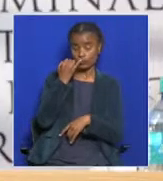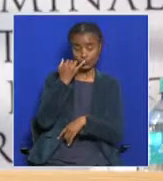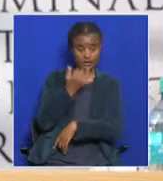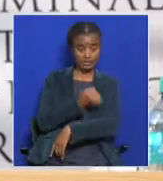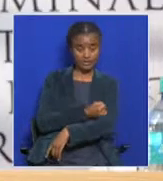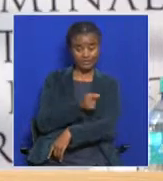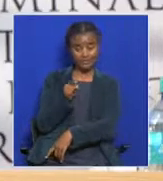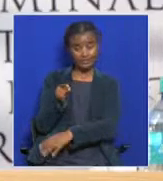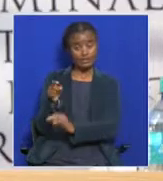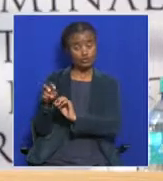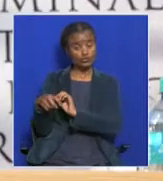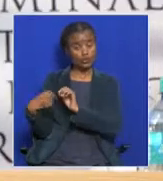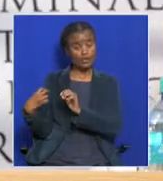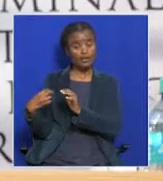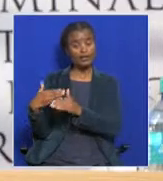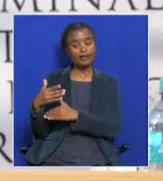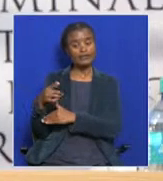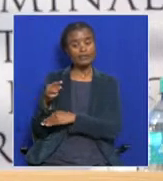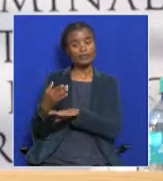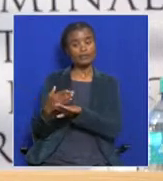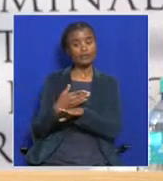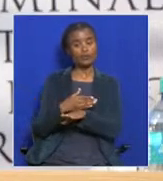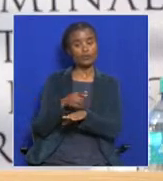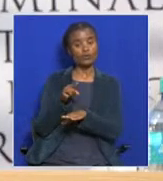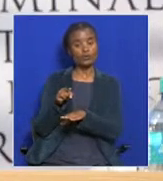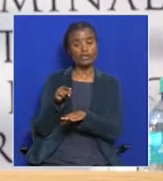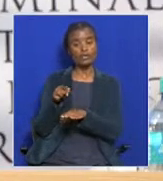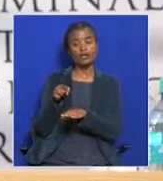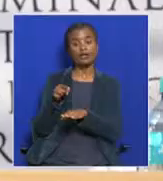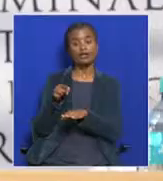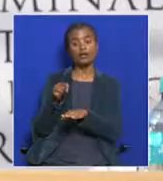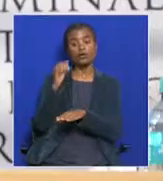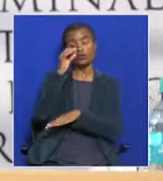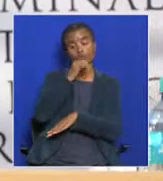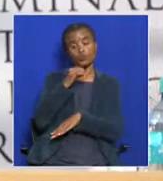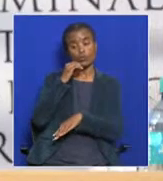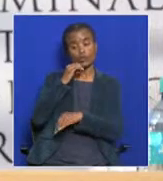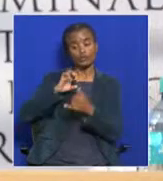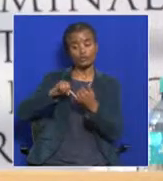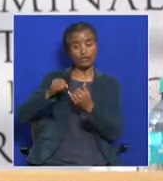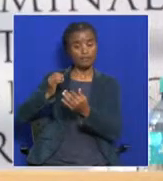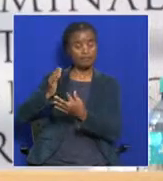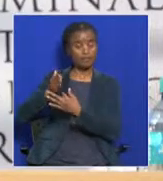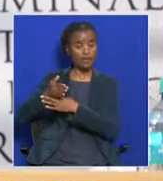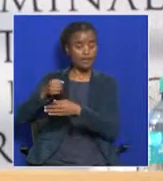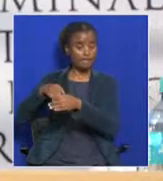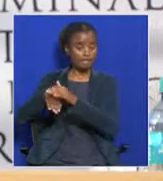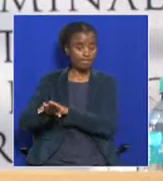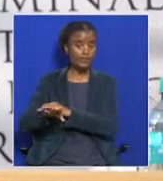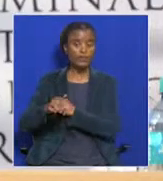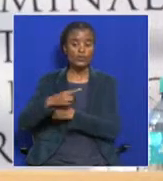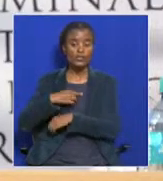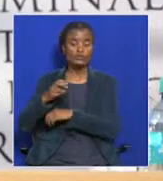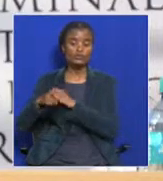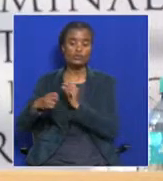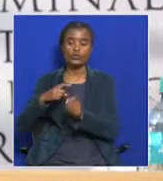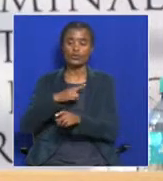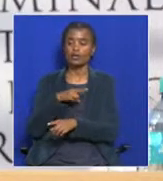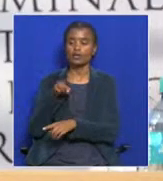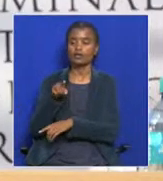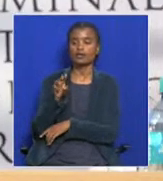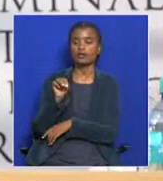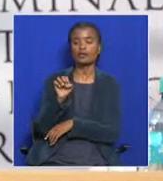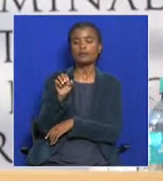an attempted break-in in October. They were stolen because Amazimtoti failed to get them off